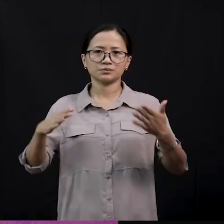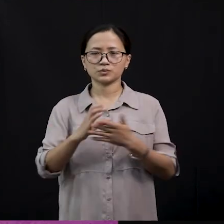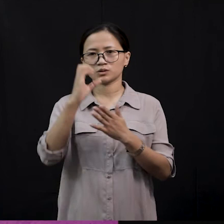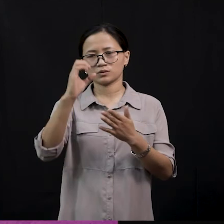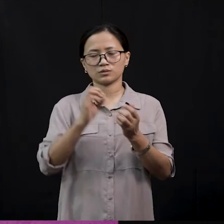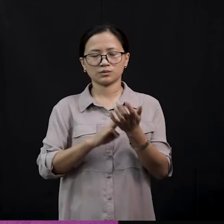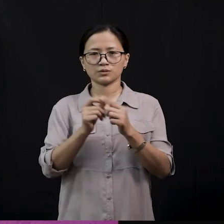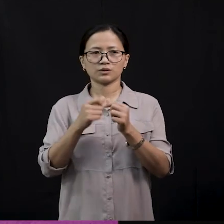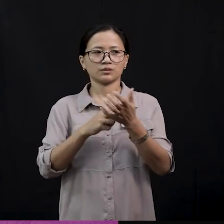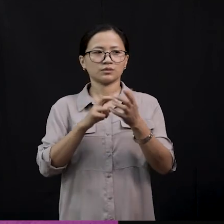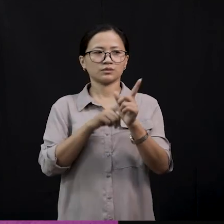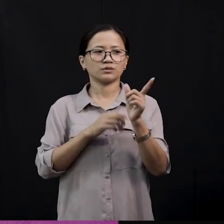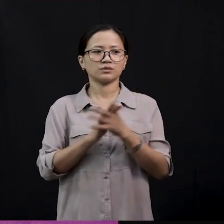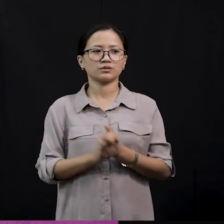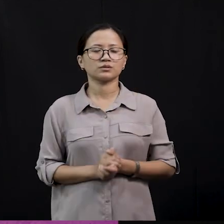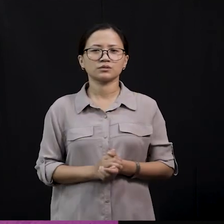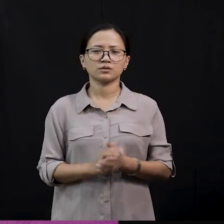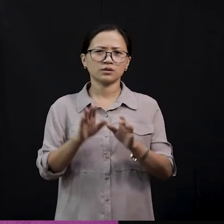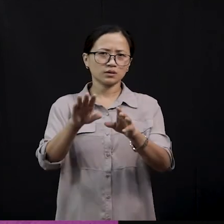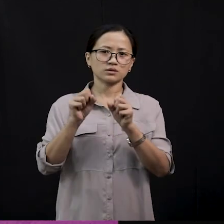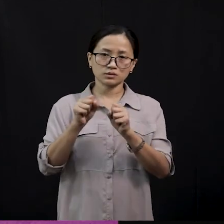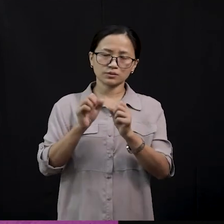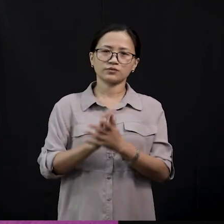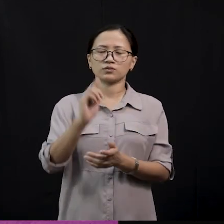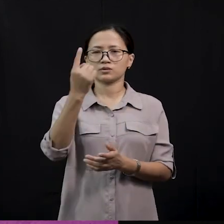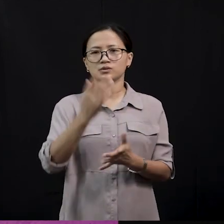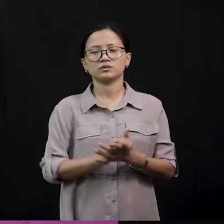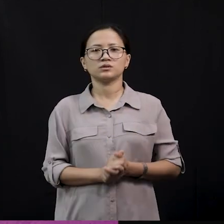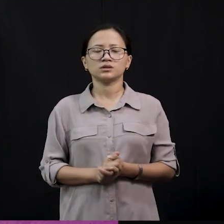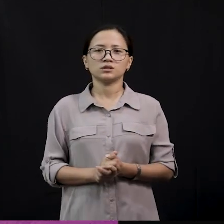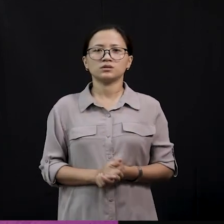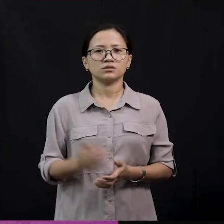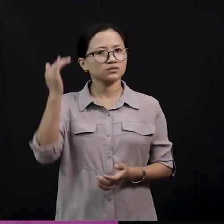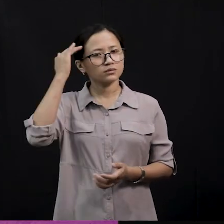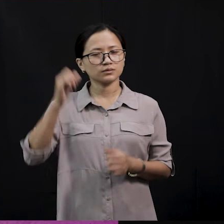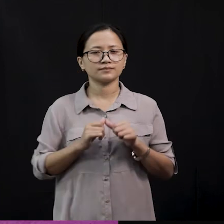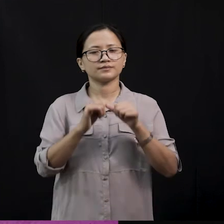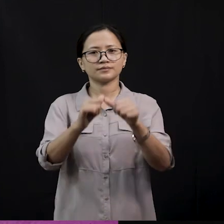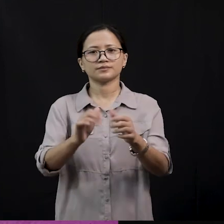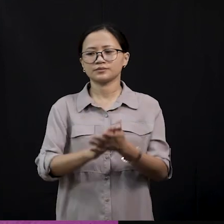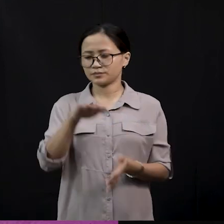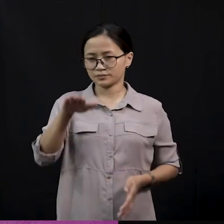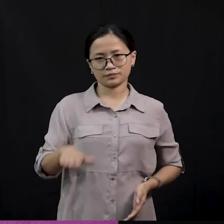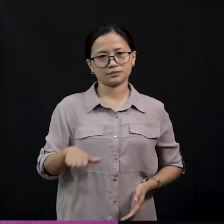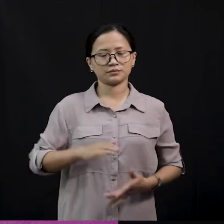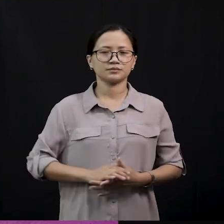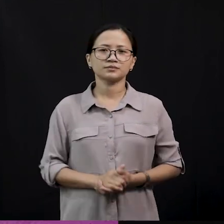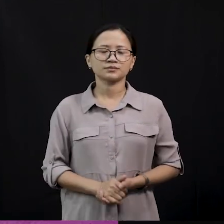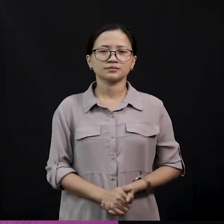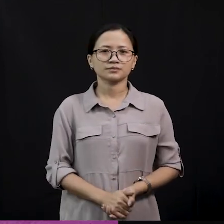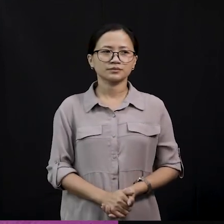company? They parted company except for one, and I'm sure you know the answer, that is the child.